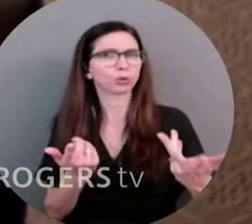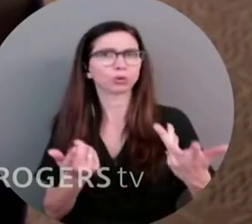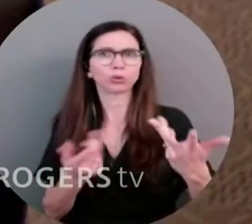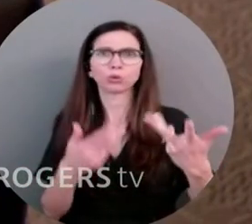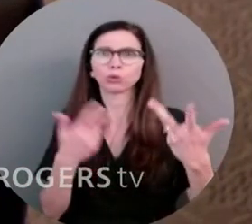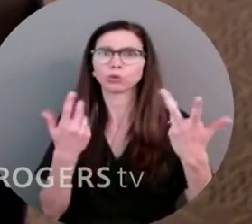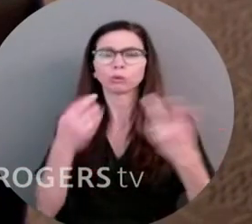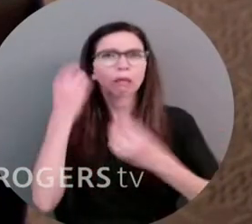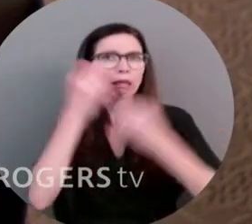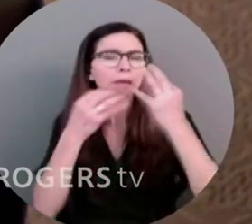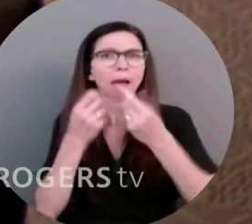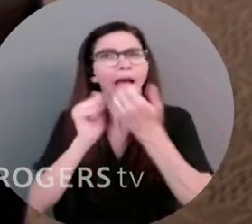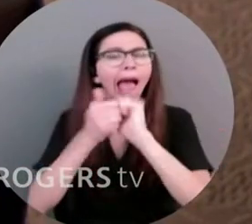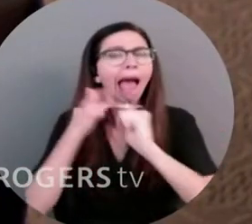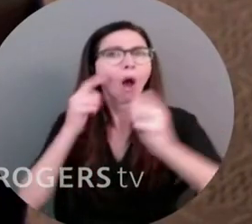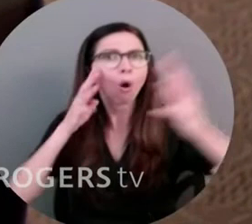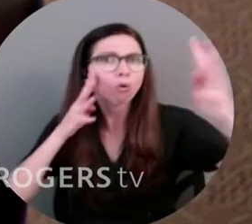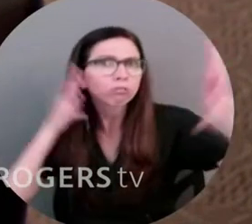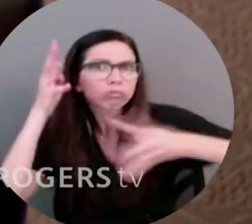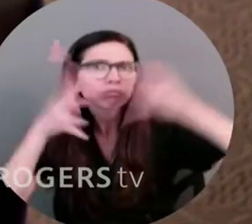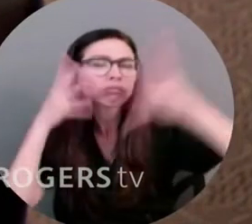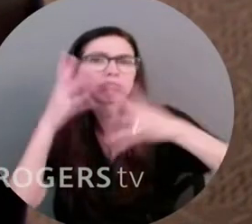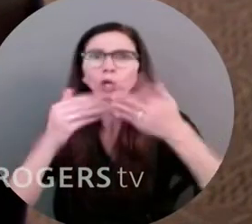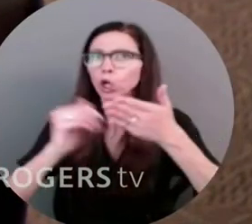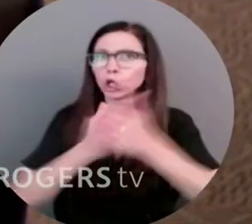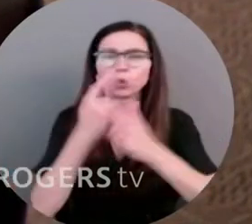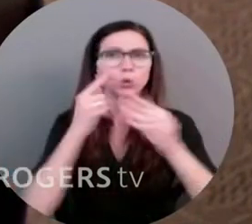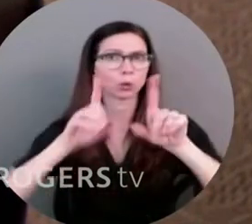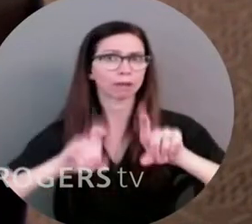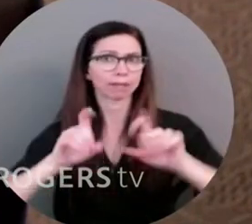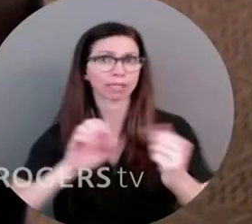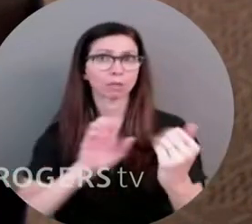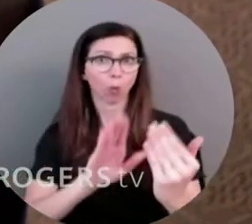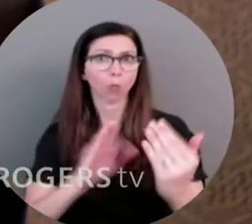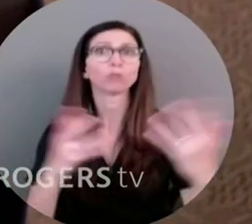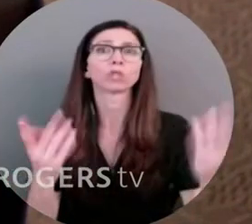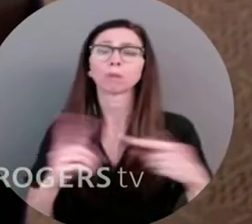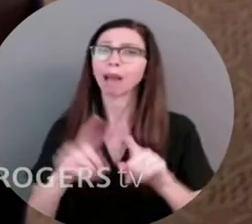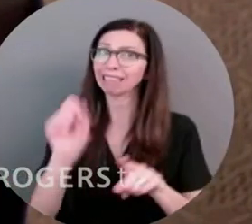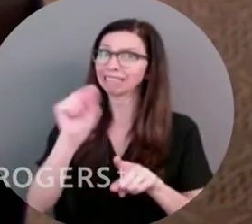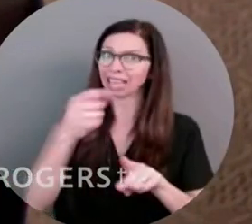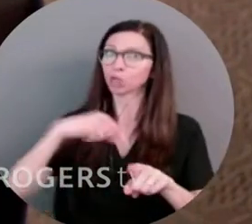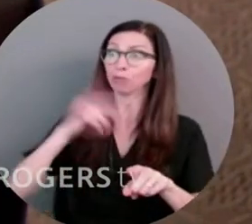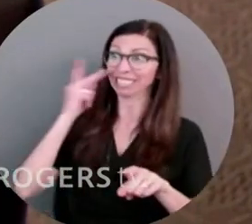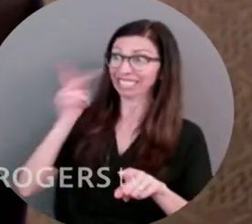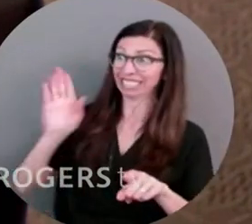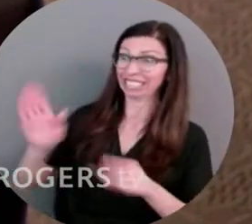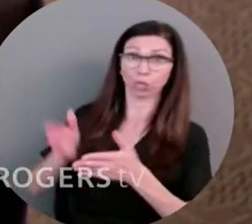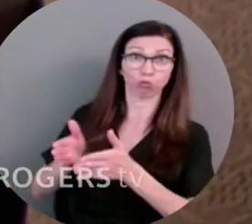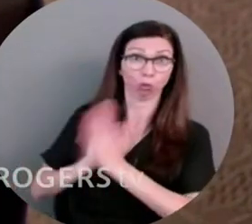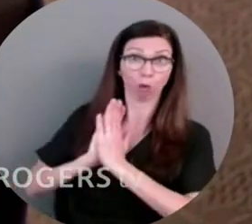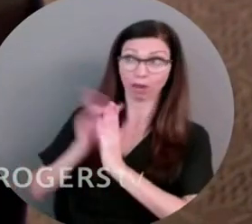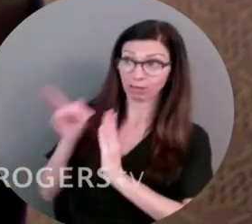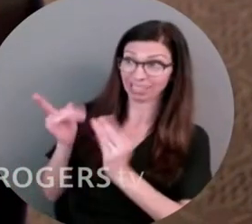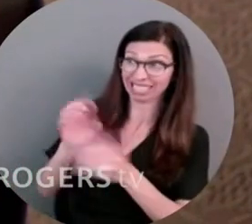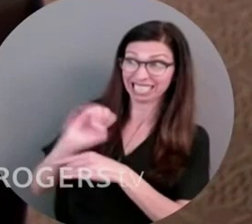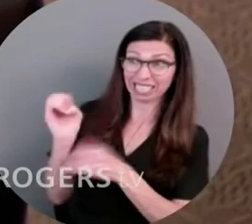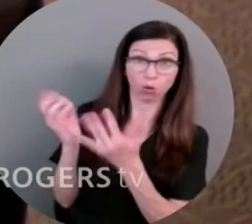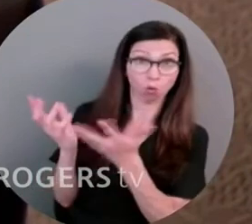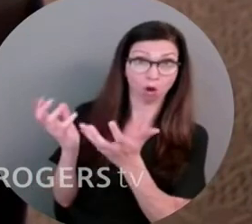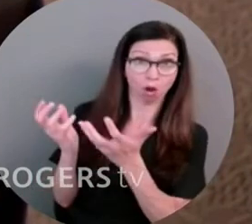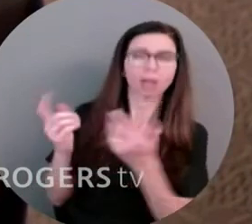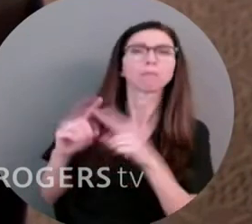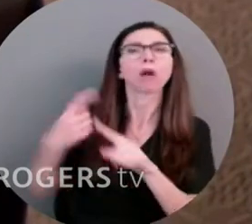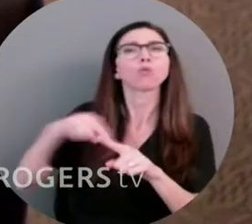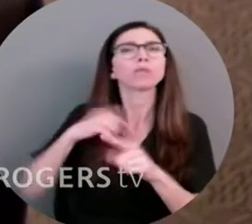to where it's needed. But certainly we've heard the request from the East, and that will be part of what we're looking at and